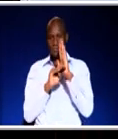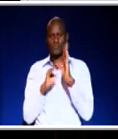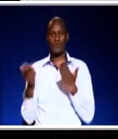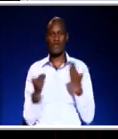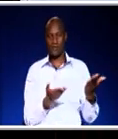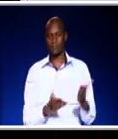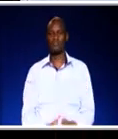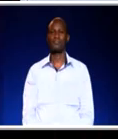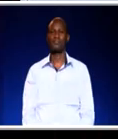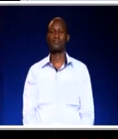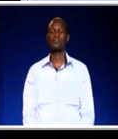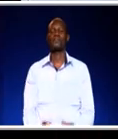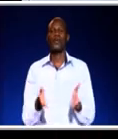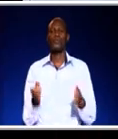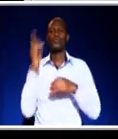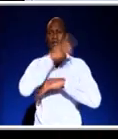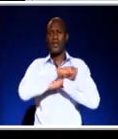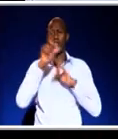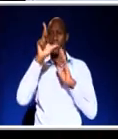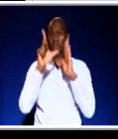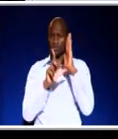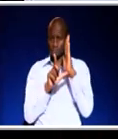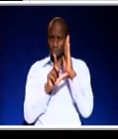Welcome. In our today's lesson,